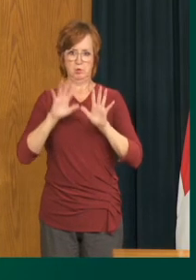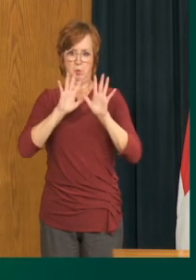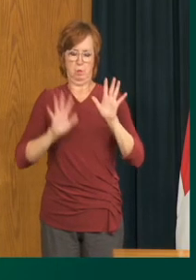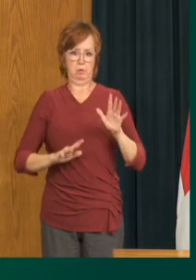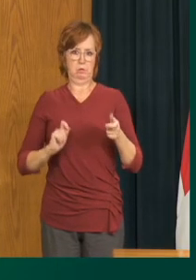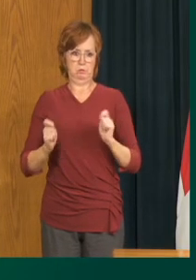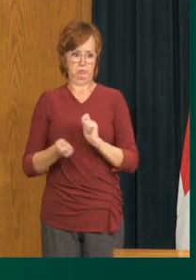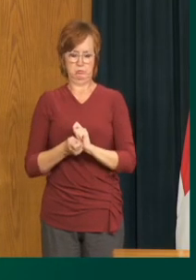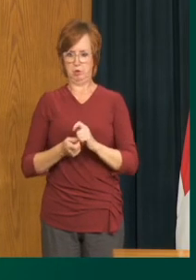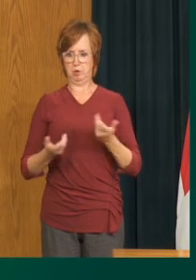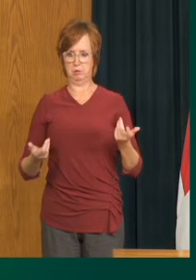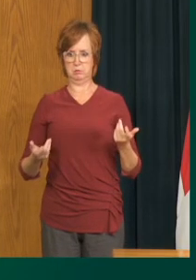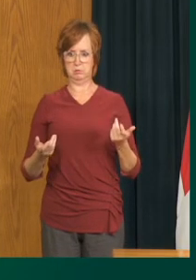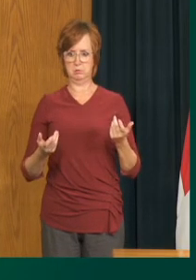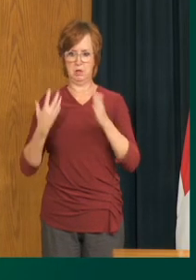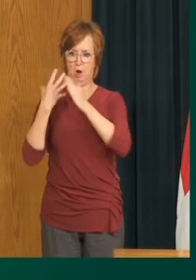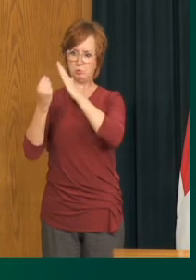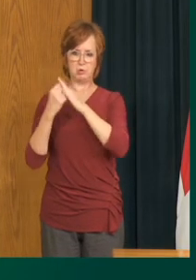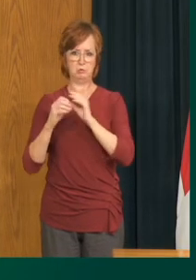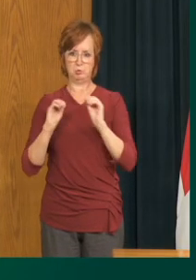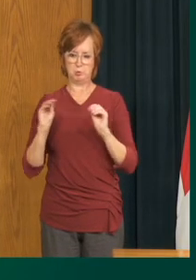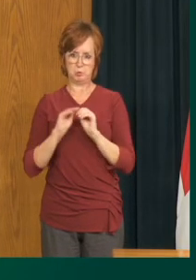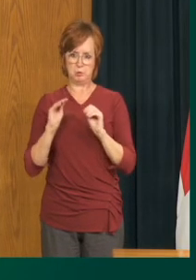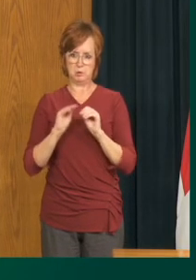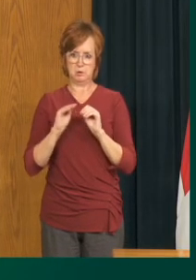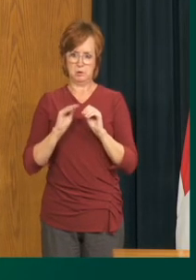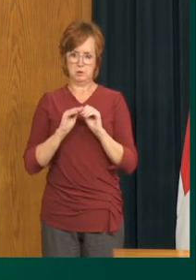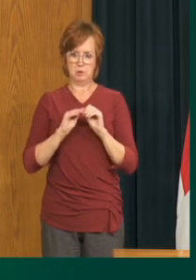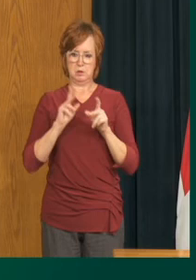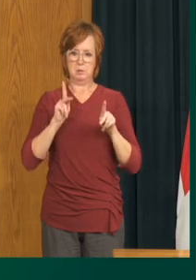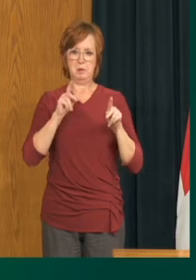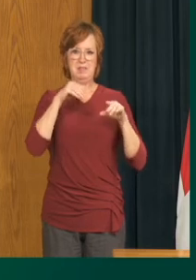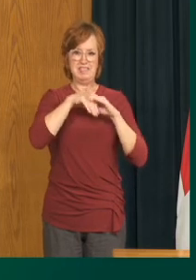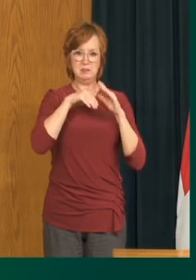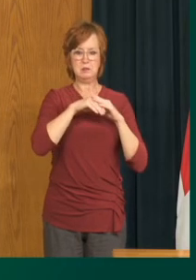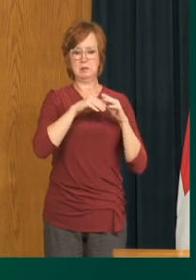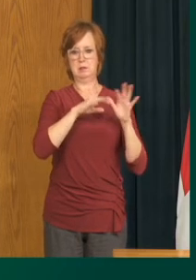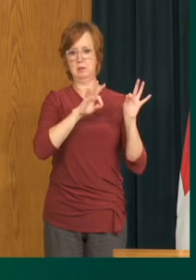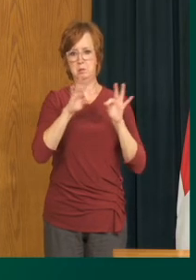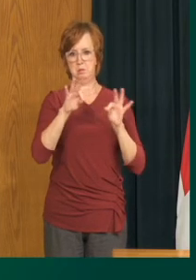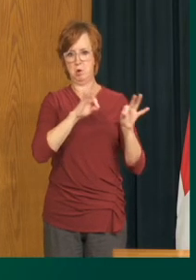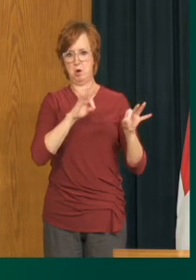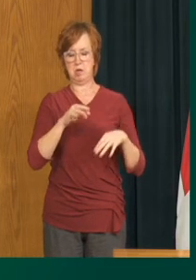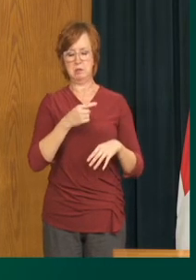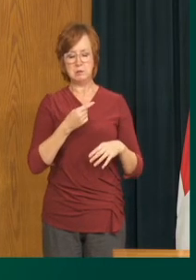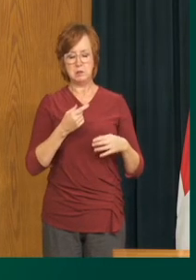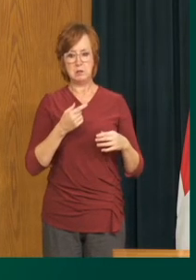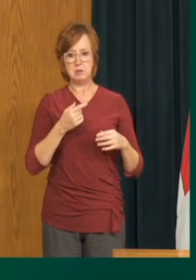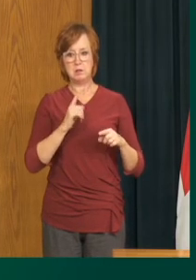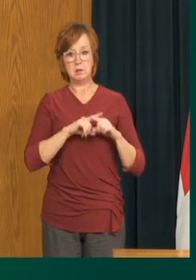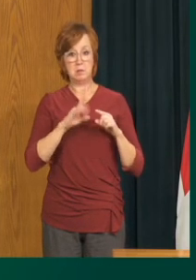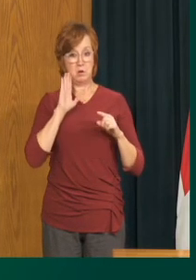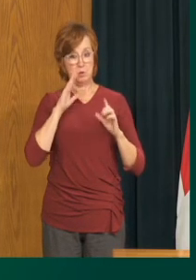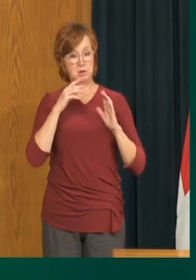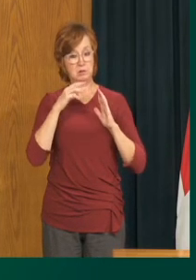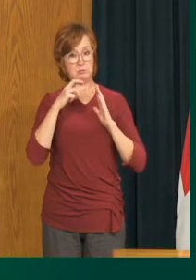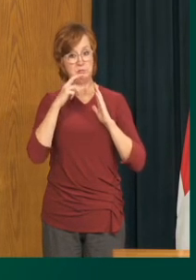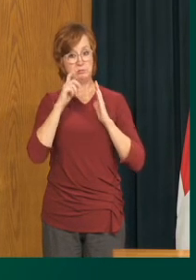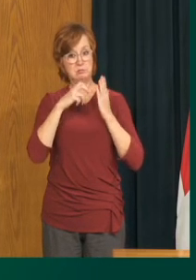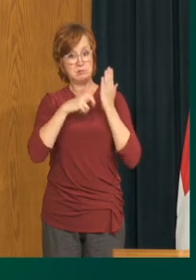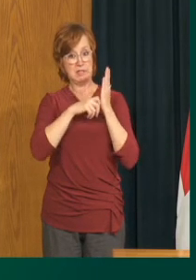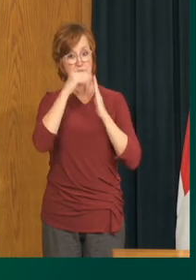outdoor gatherings don't become an option anymore. Can people expect to see more fines